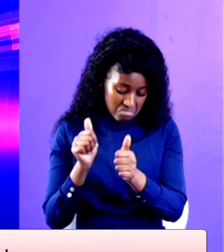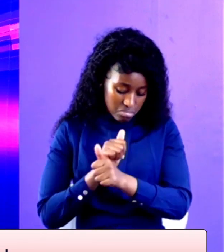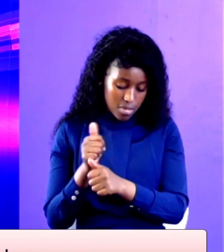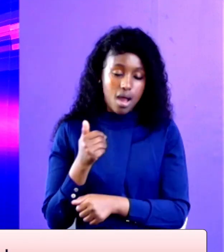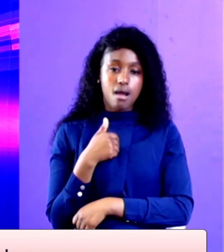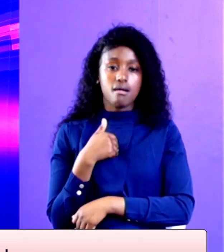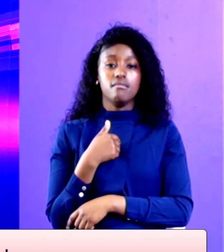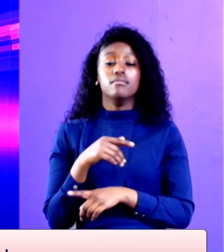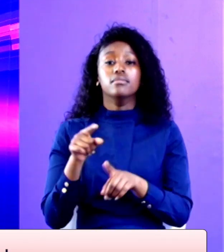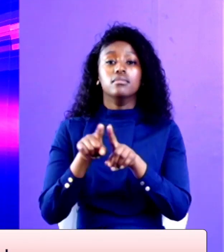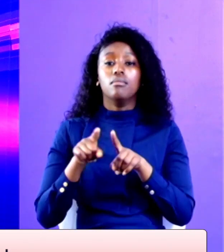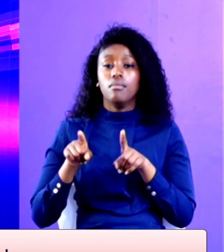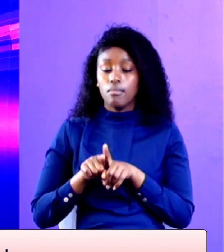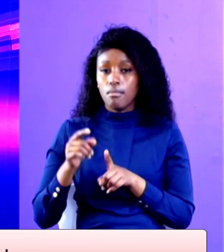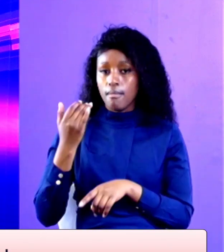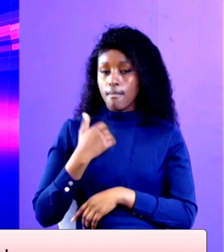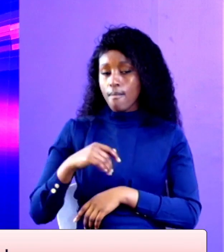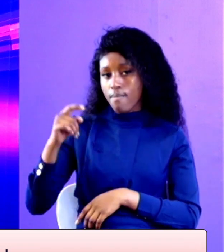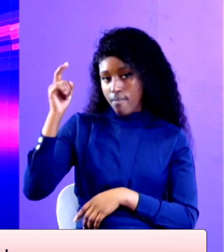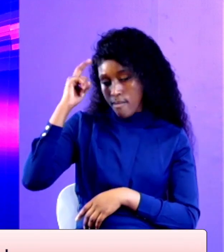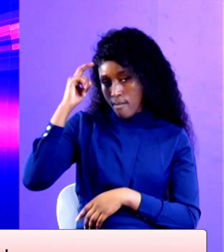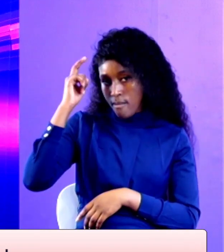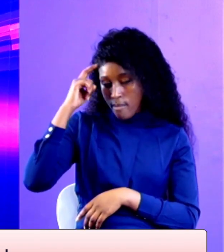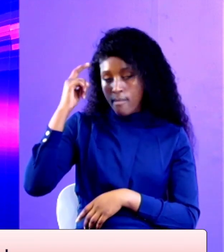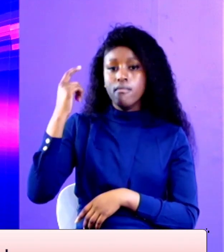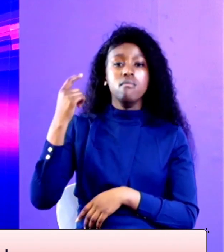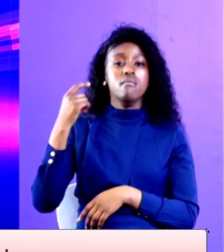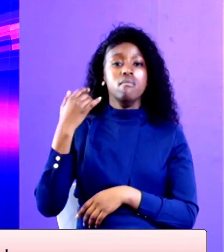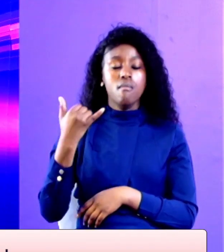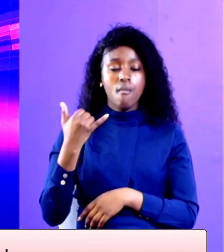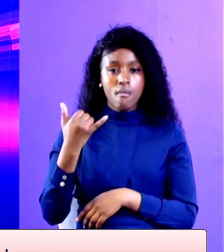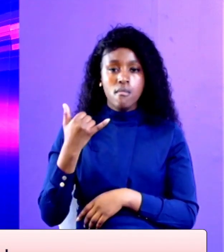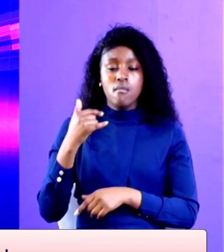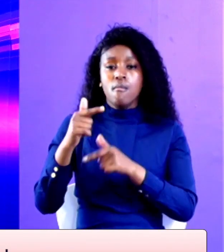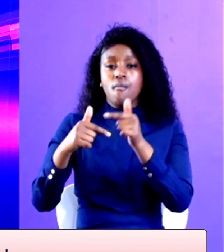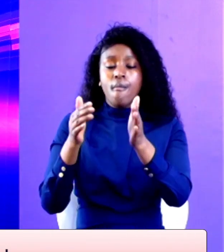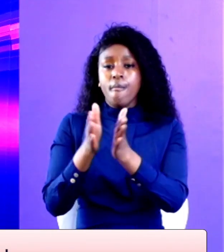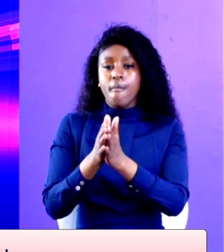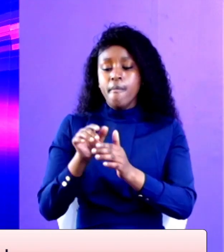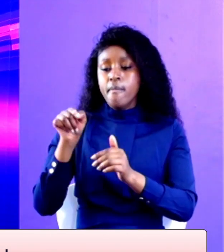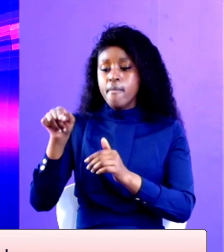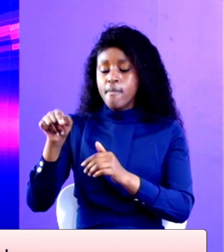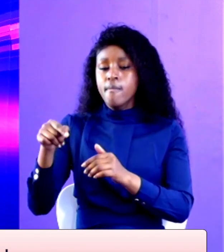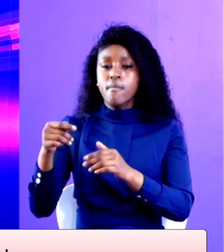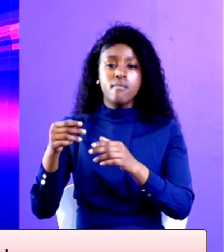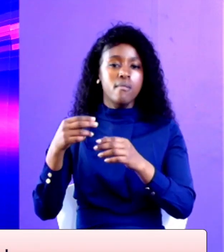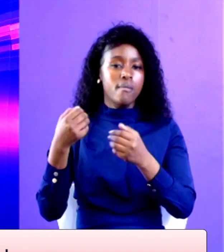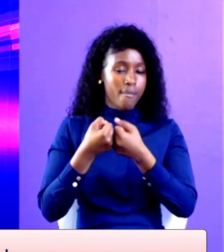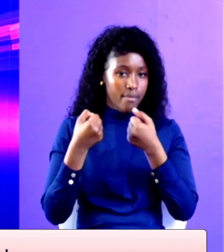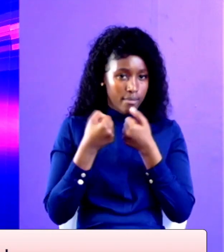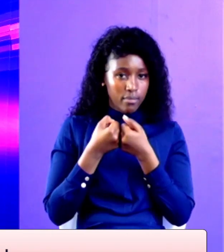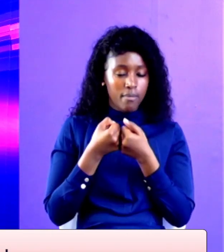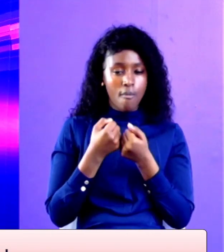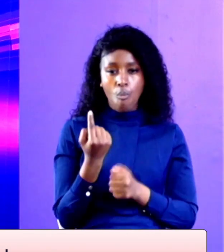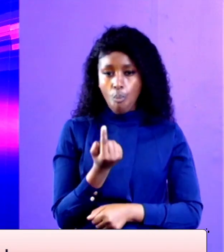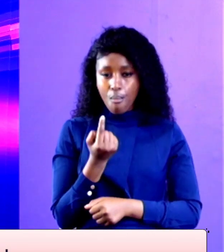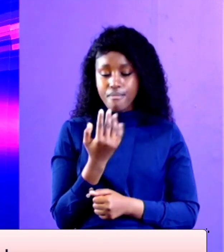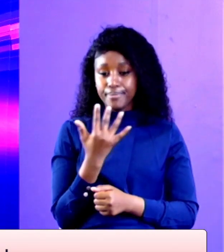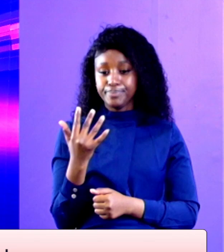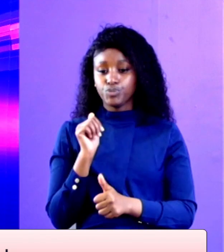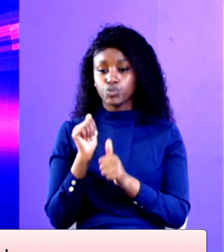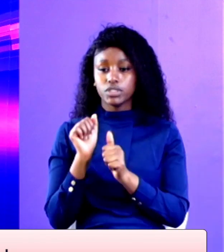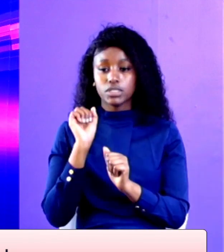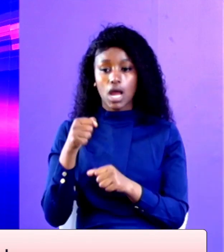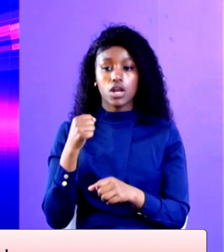I think going to the season, the only thing that Amorim can do